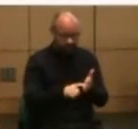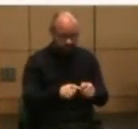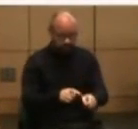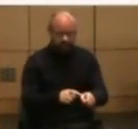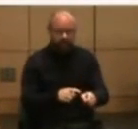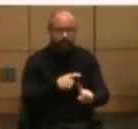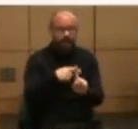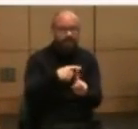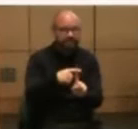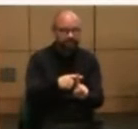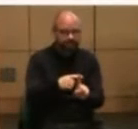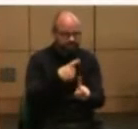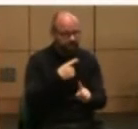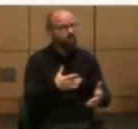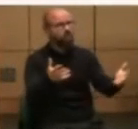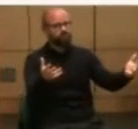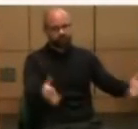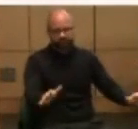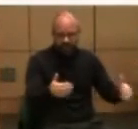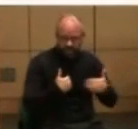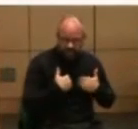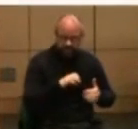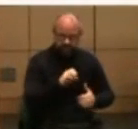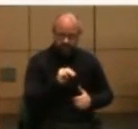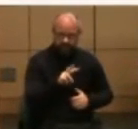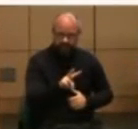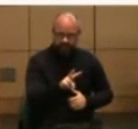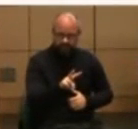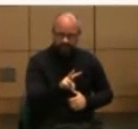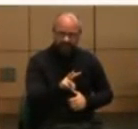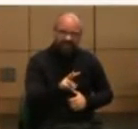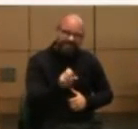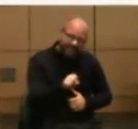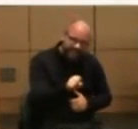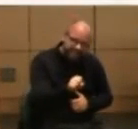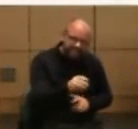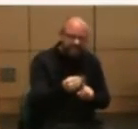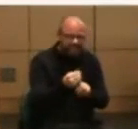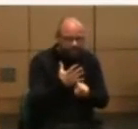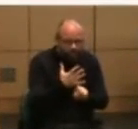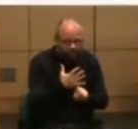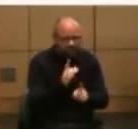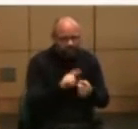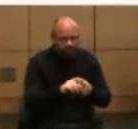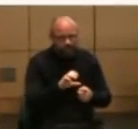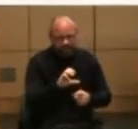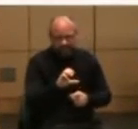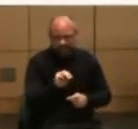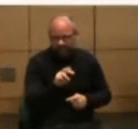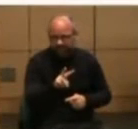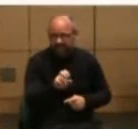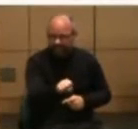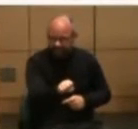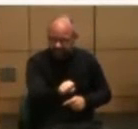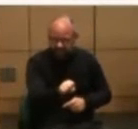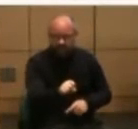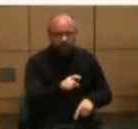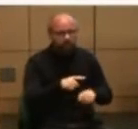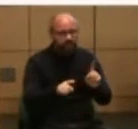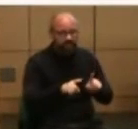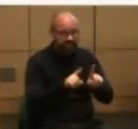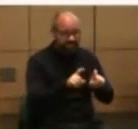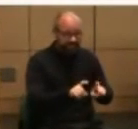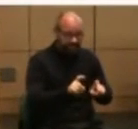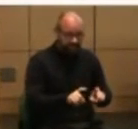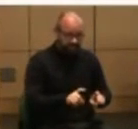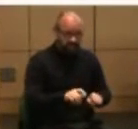CMV. Yeah, it's kind of true and unrelated. Yes, they've been exposed to CMV, but the serologies will never tell